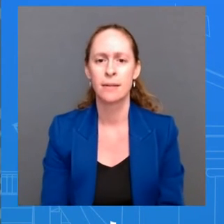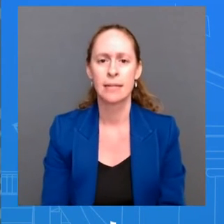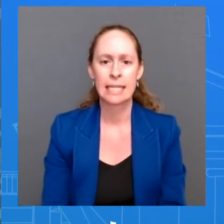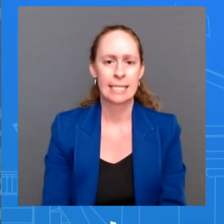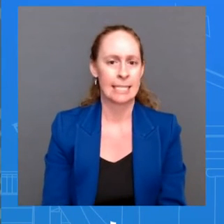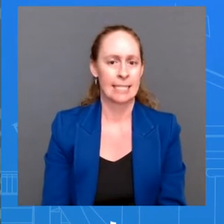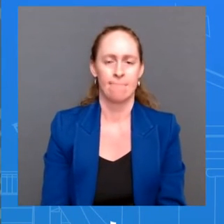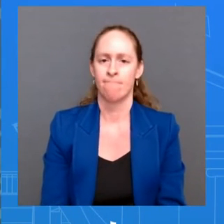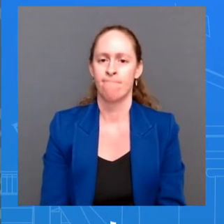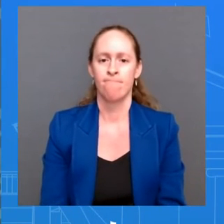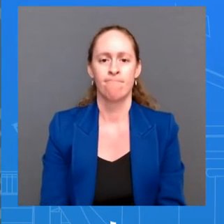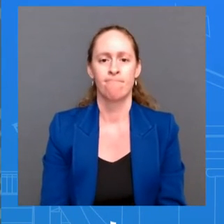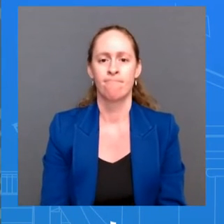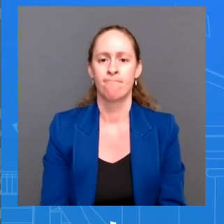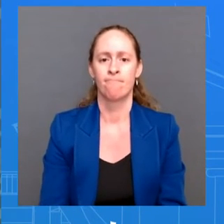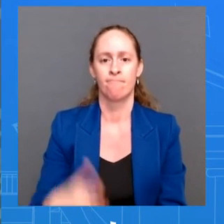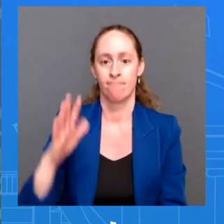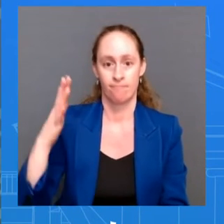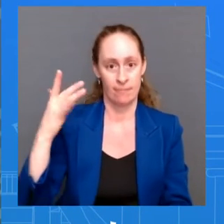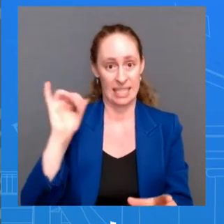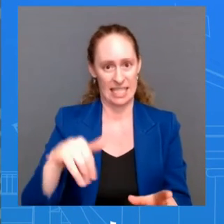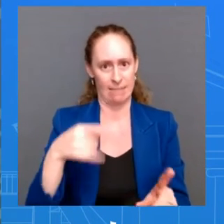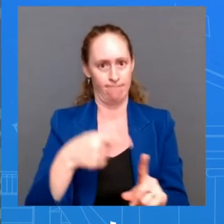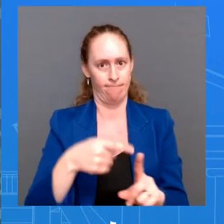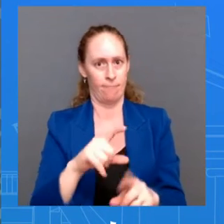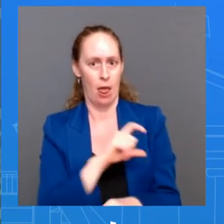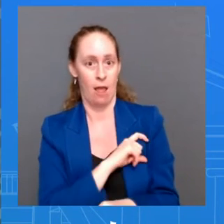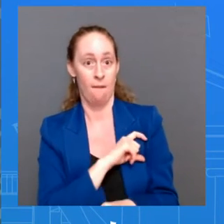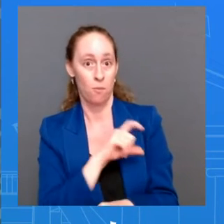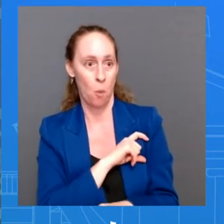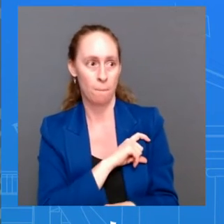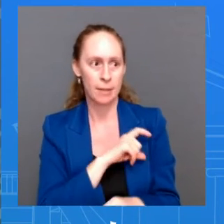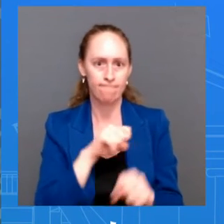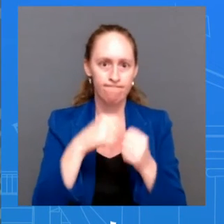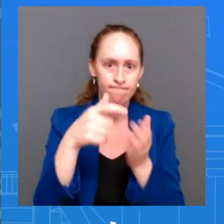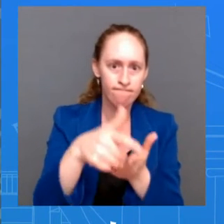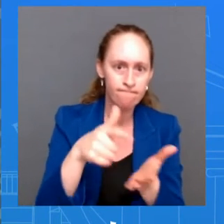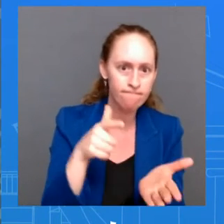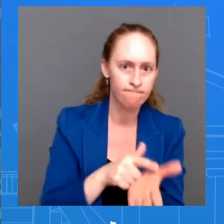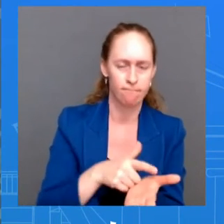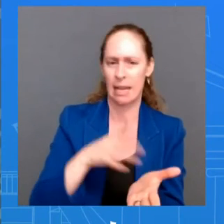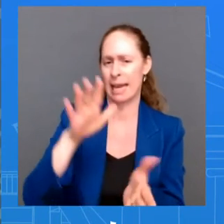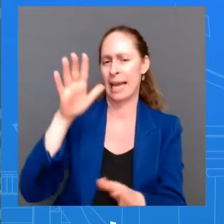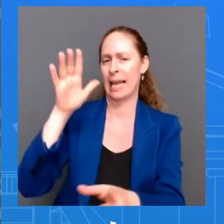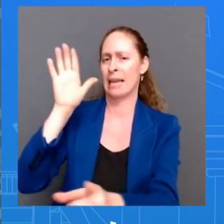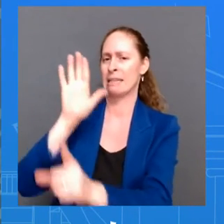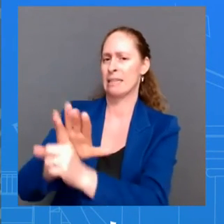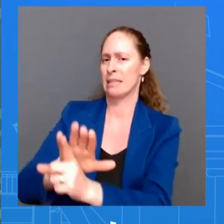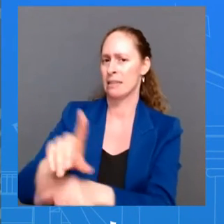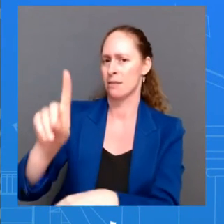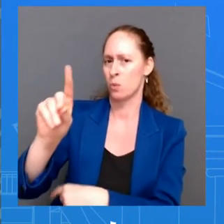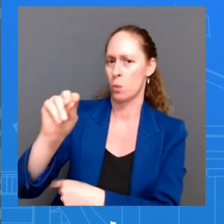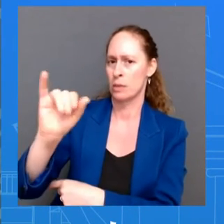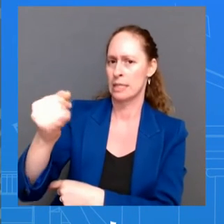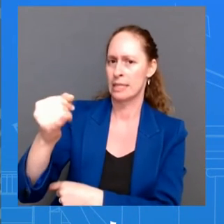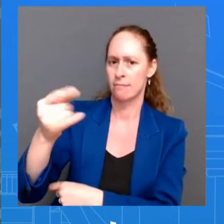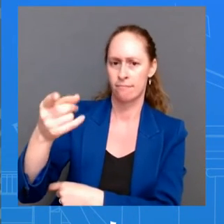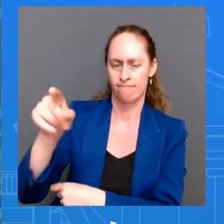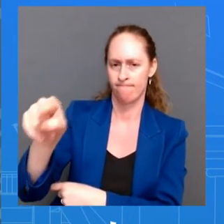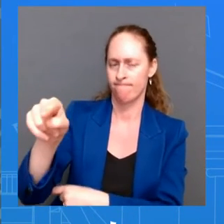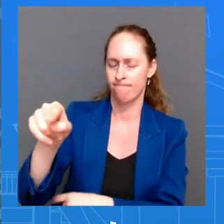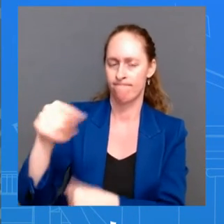DOJ, Department of Justice. That is not something that we would deal with here. Go ahead, Jenny, I'm gonna come back down.